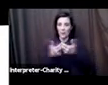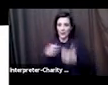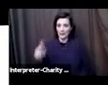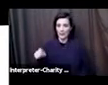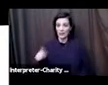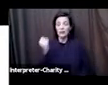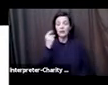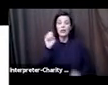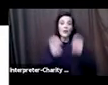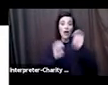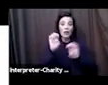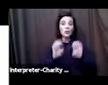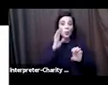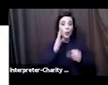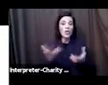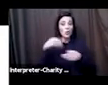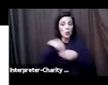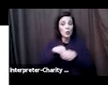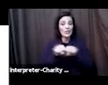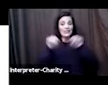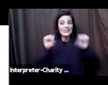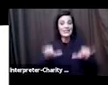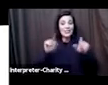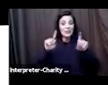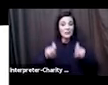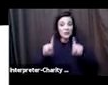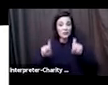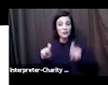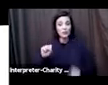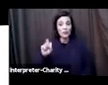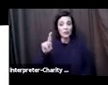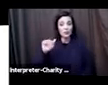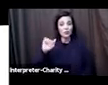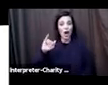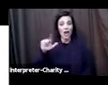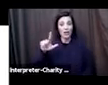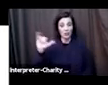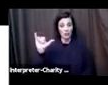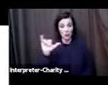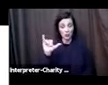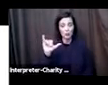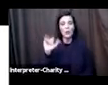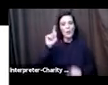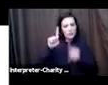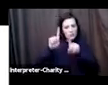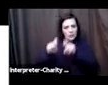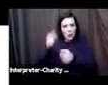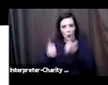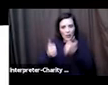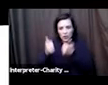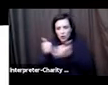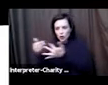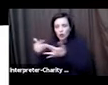to include system trials as well. And usually this information is needed to be able to move forward with that funding